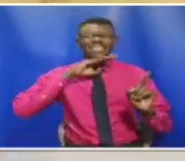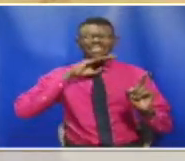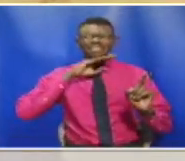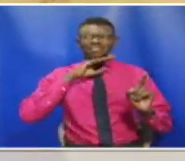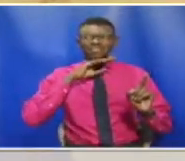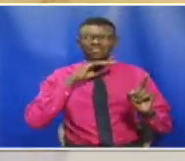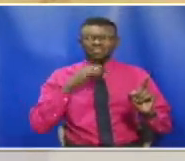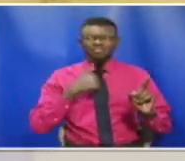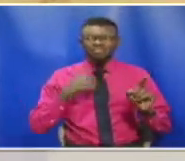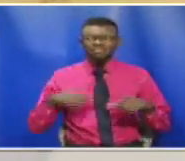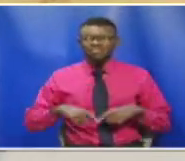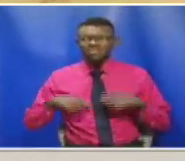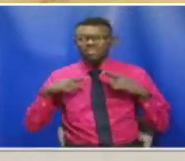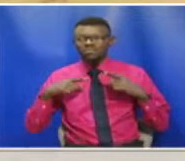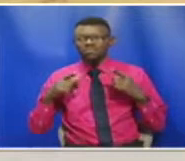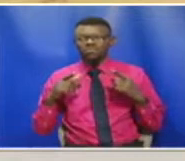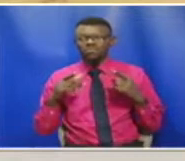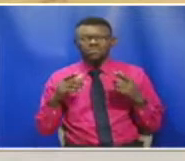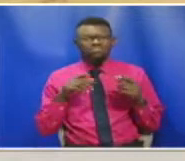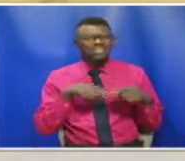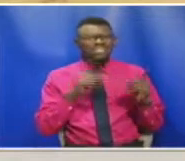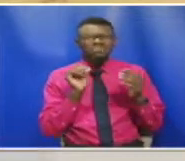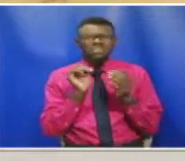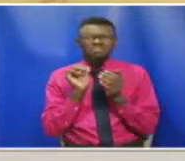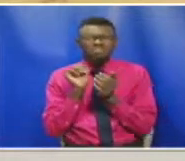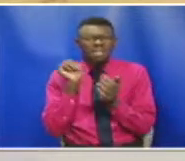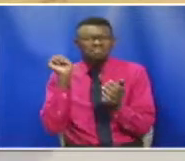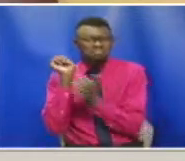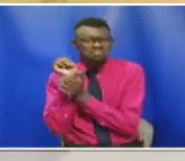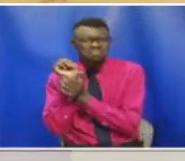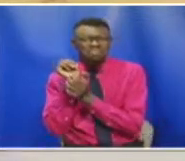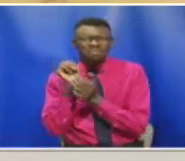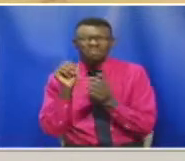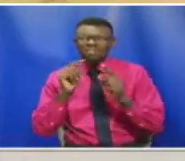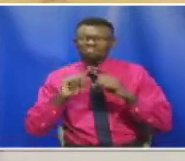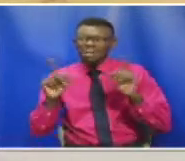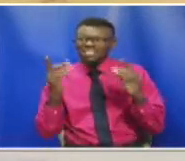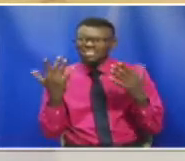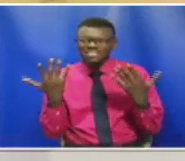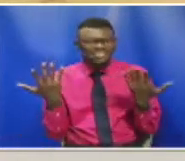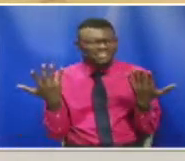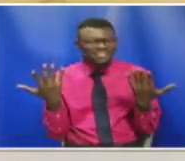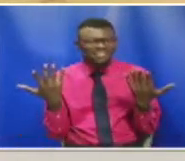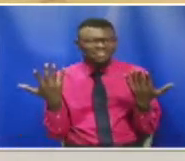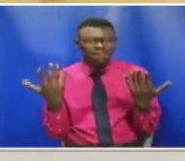ama sasa alifungwa. Niliambiwa amefungwa miaka